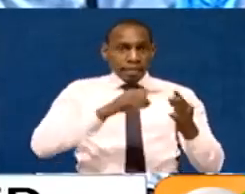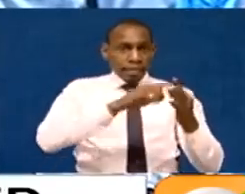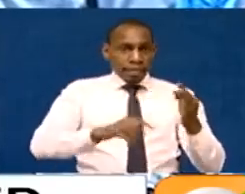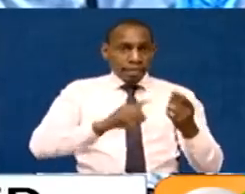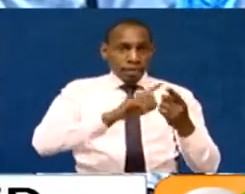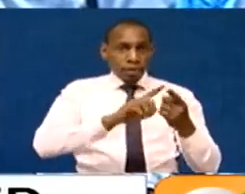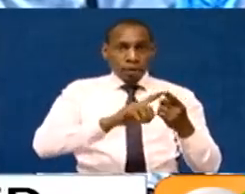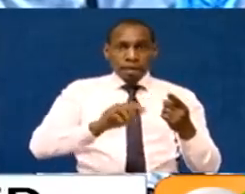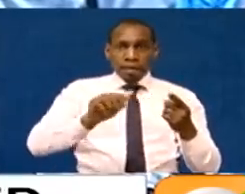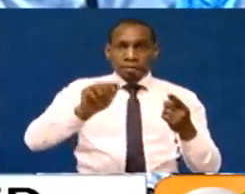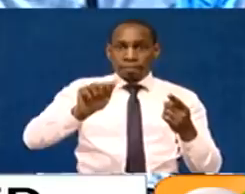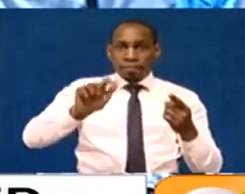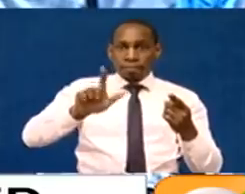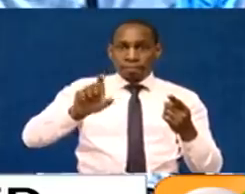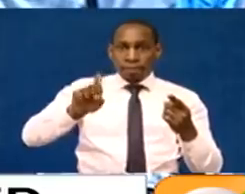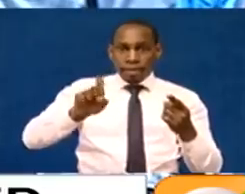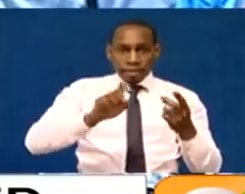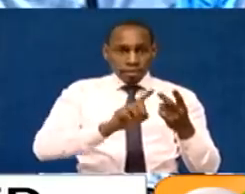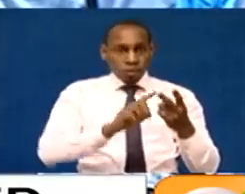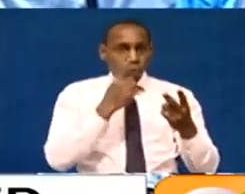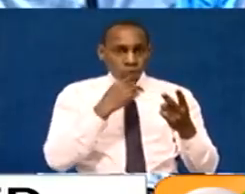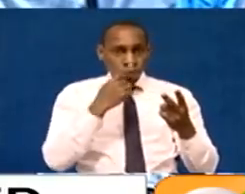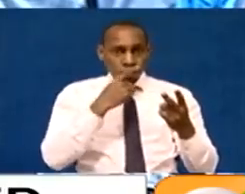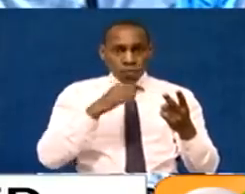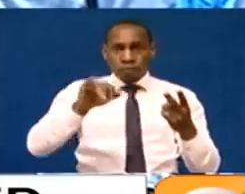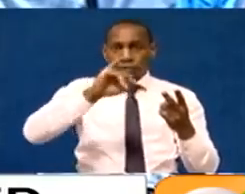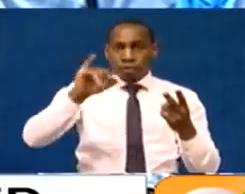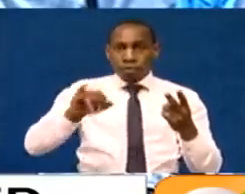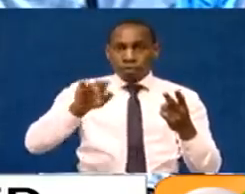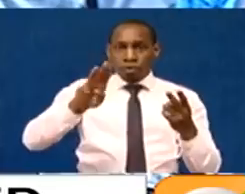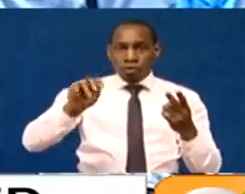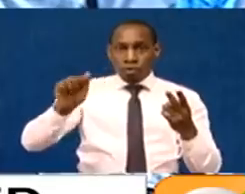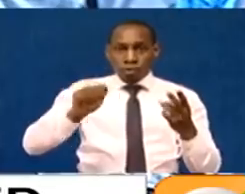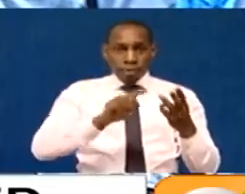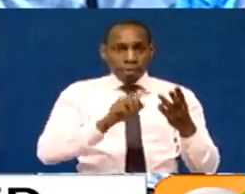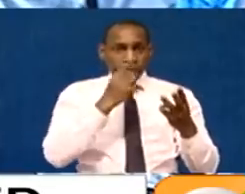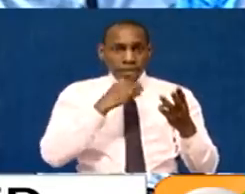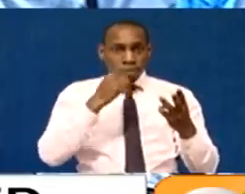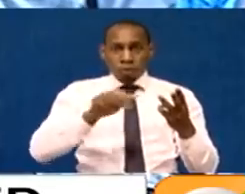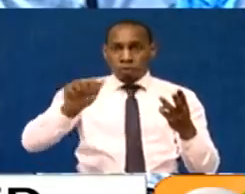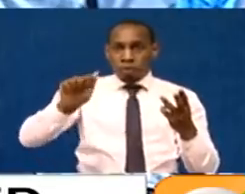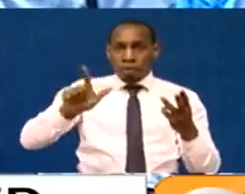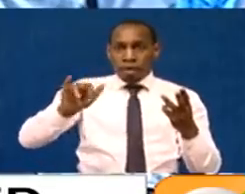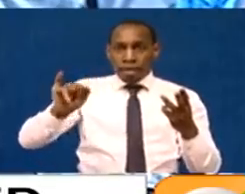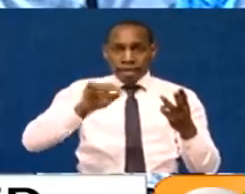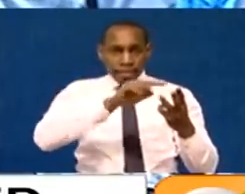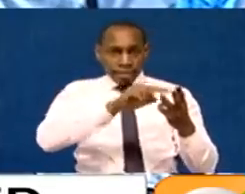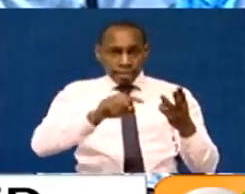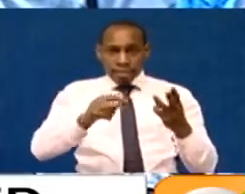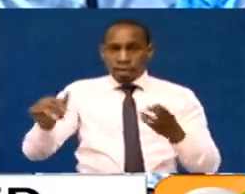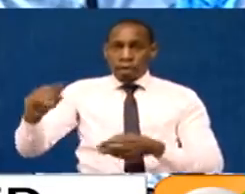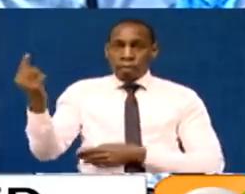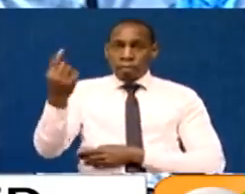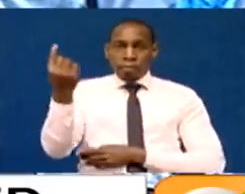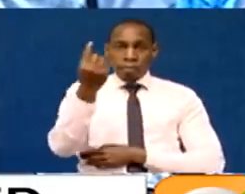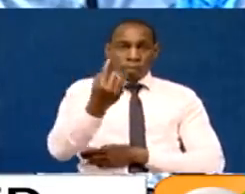three, Musharraf Abdallah alias Alex Shikanda, Joseph Juma Odhiambo and Muhammad Ali Abikar, were flown